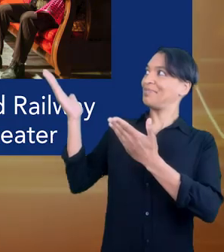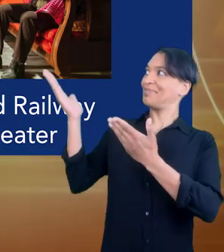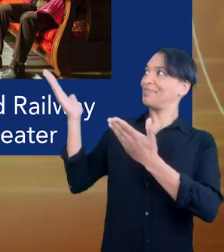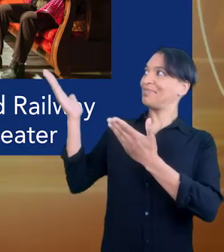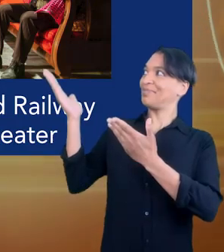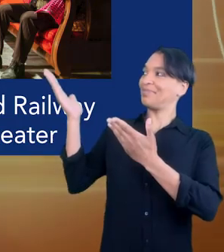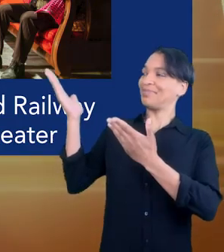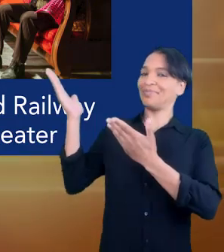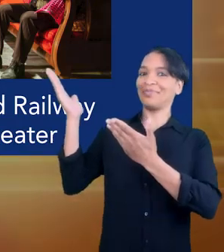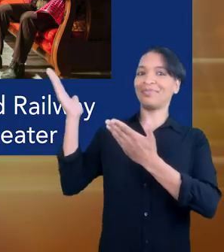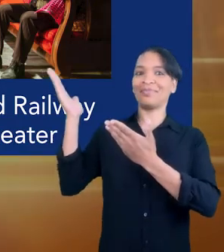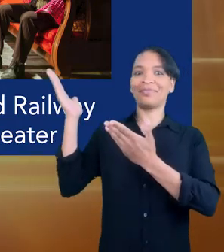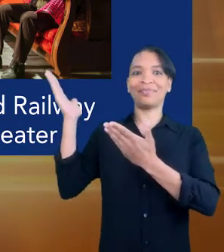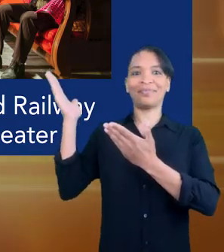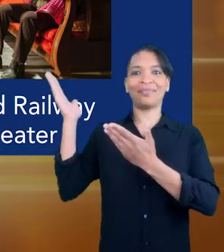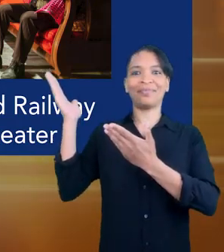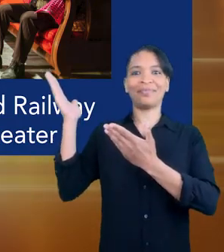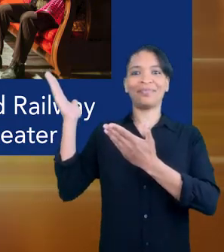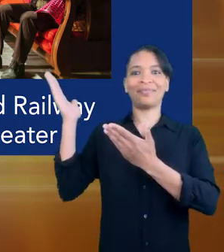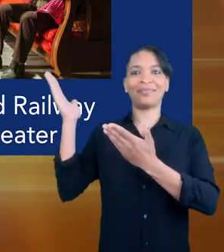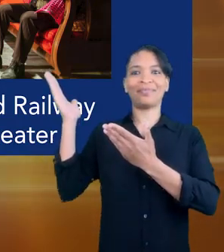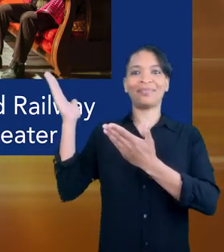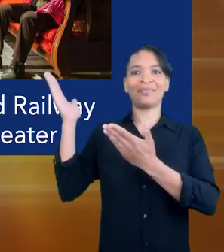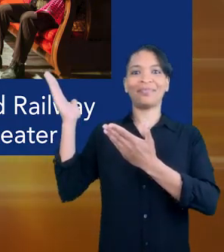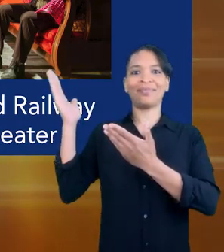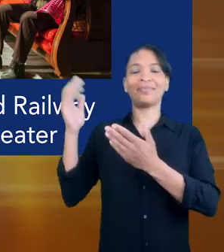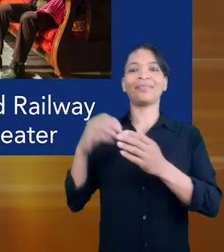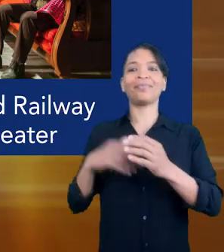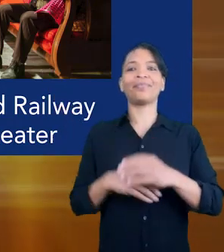Wilson. Properties coordinated by Kiara